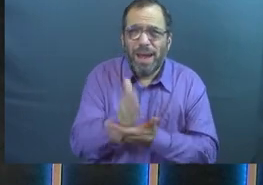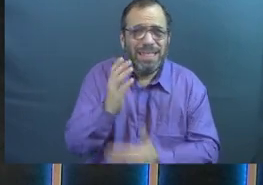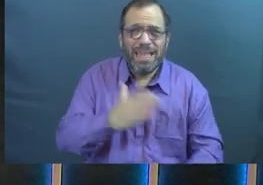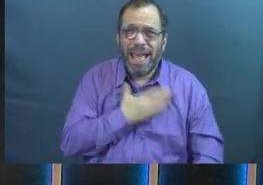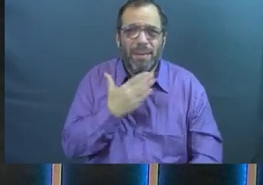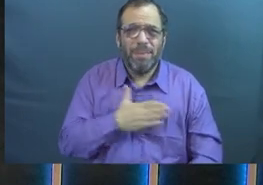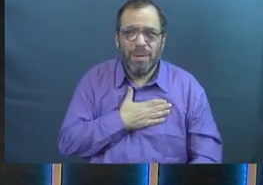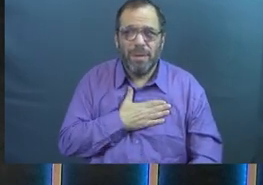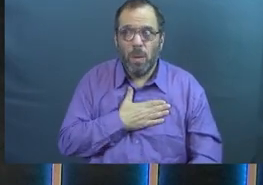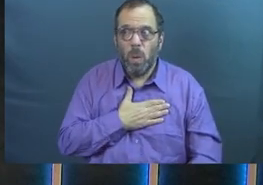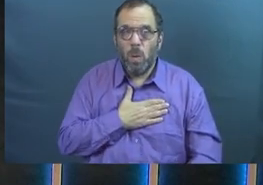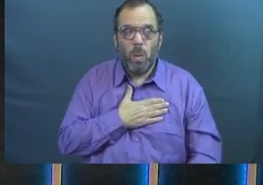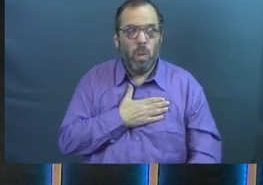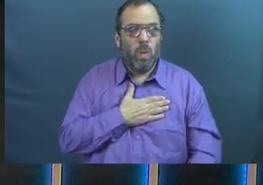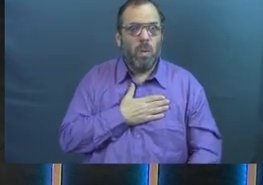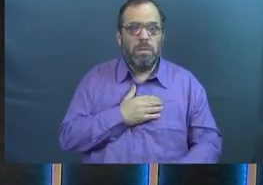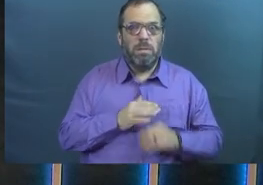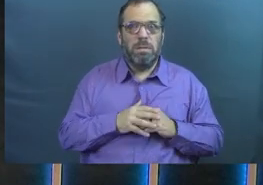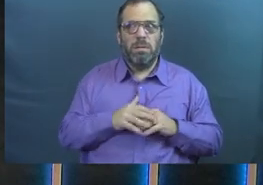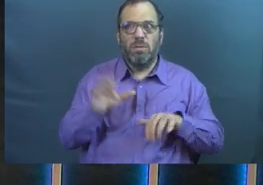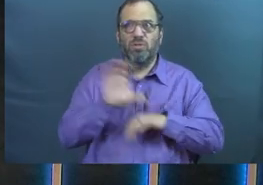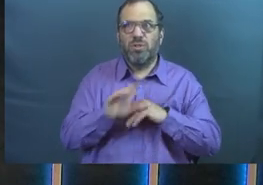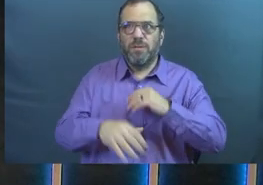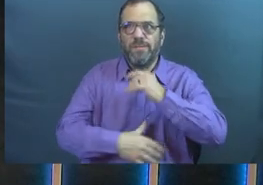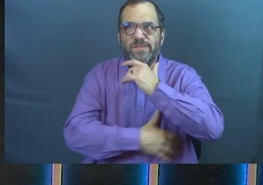happiness. Ooh, I just messed with you, didn't I?